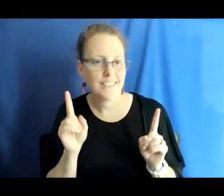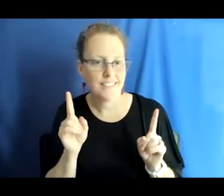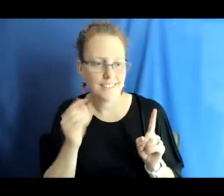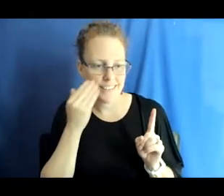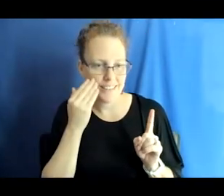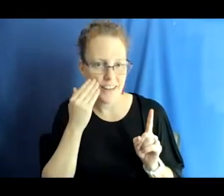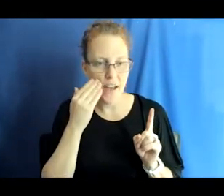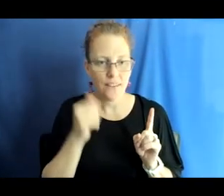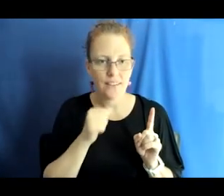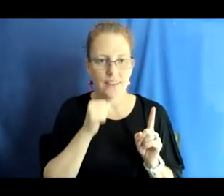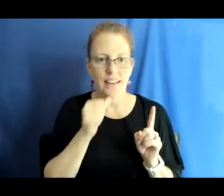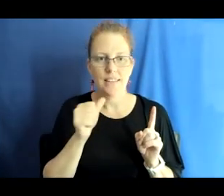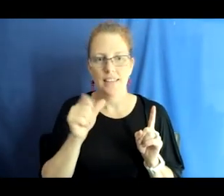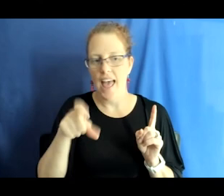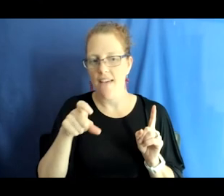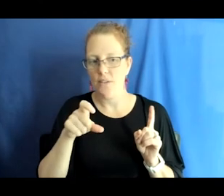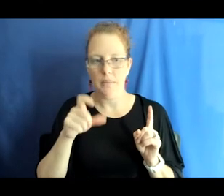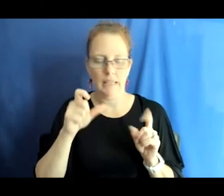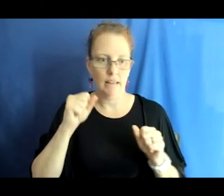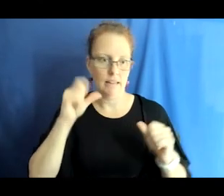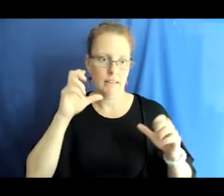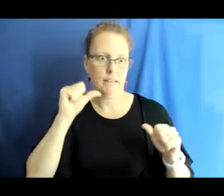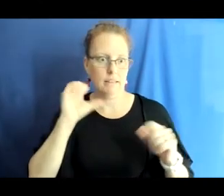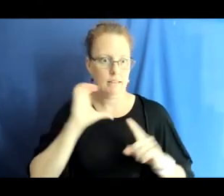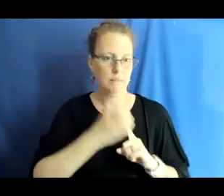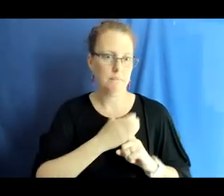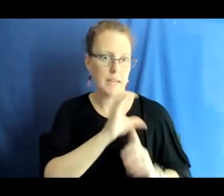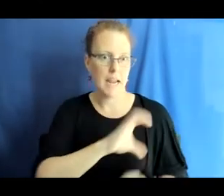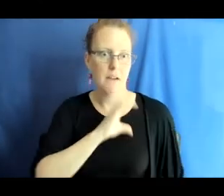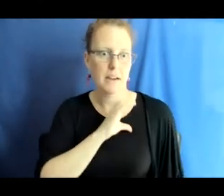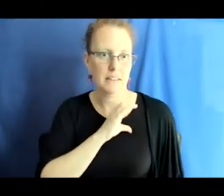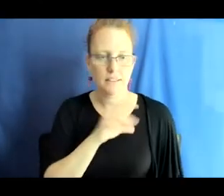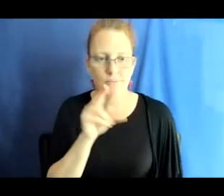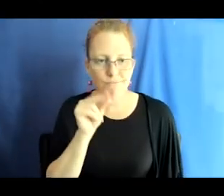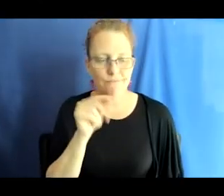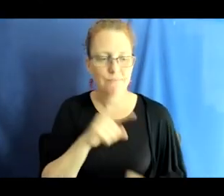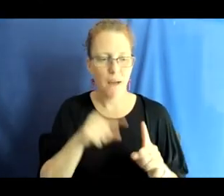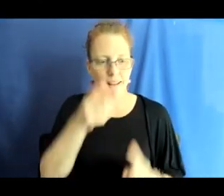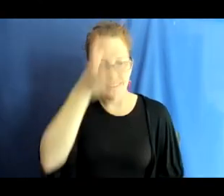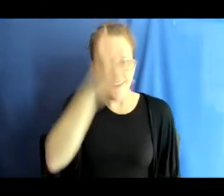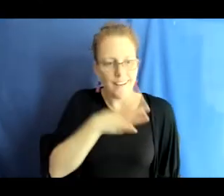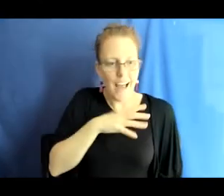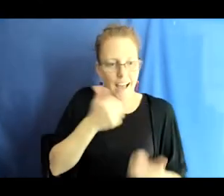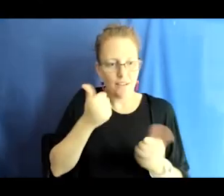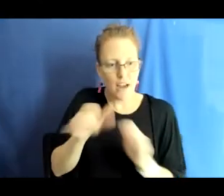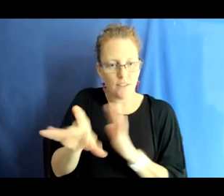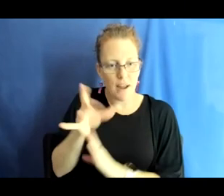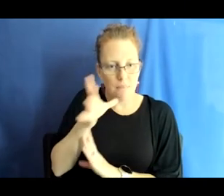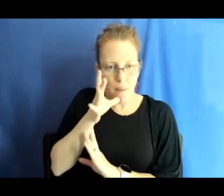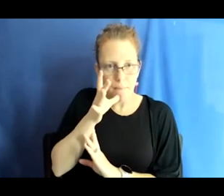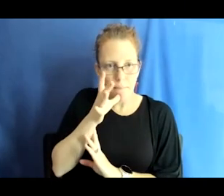this glorified character or anything. But, you know, this guy trying to find his mother and her rejecting him at the